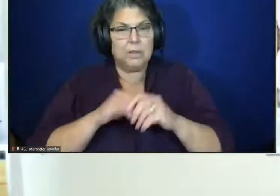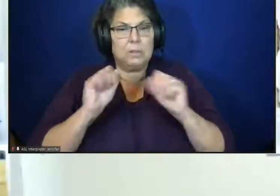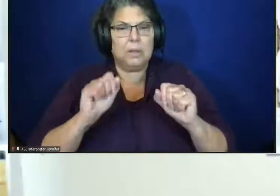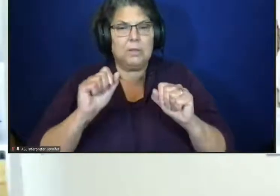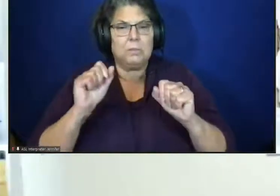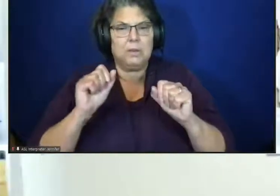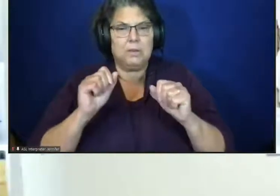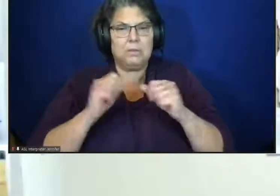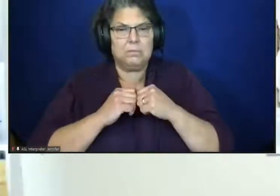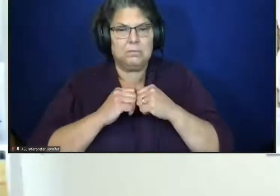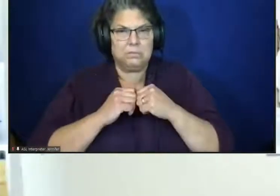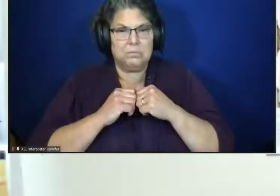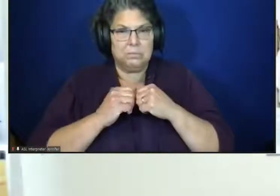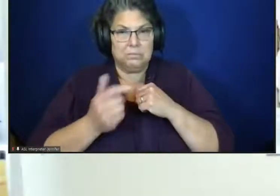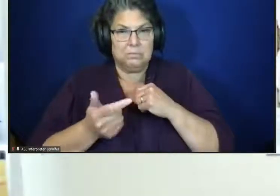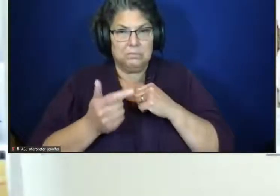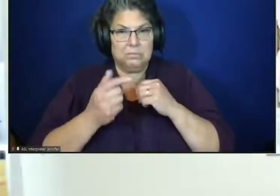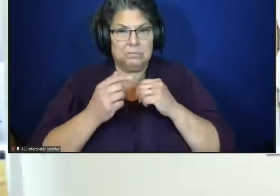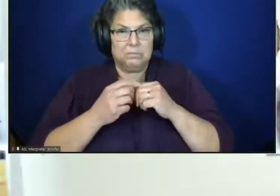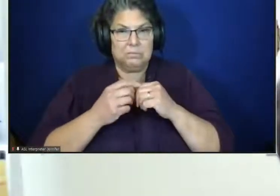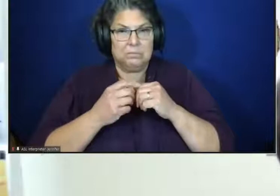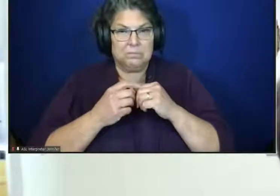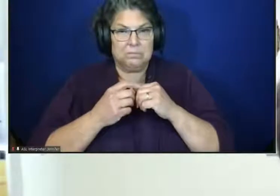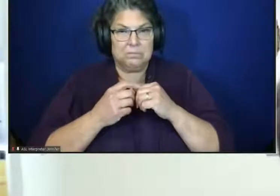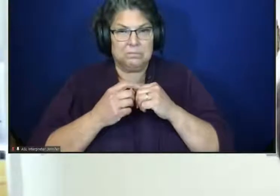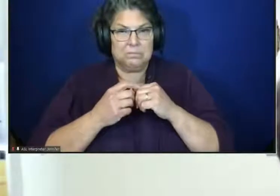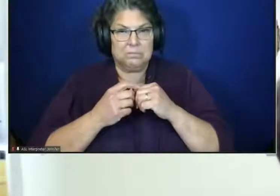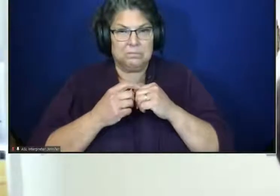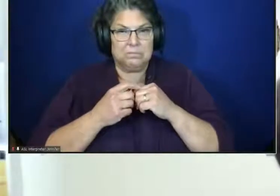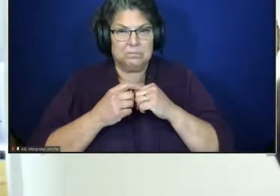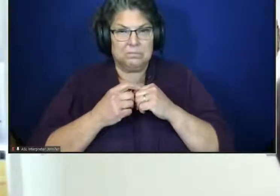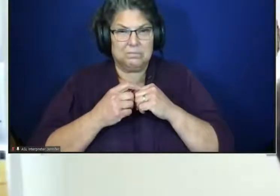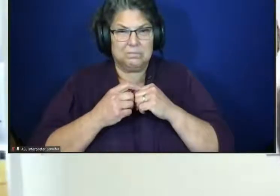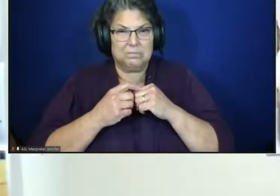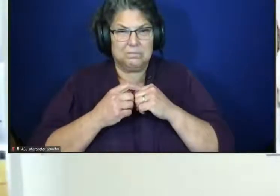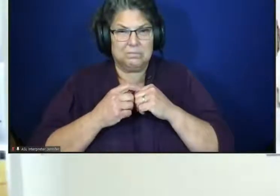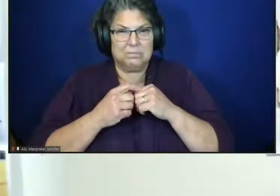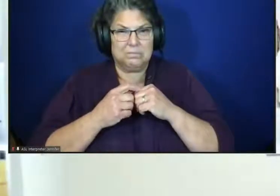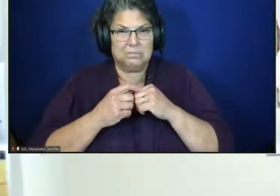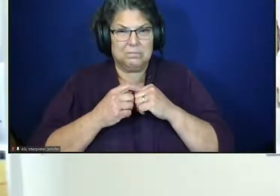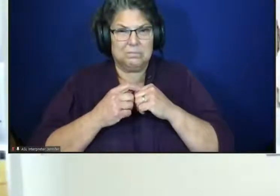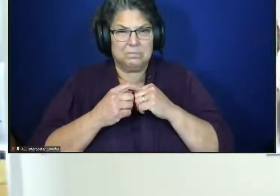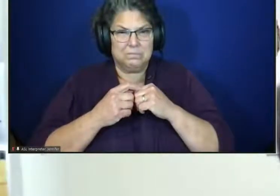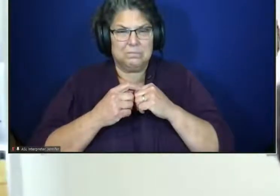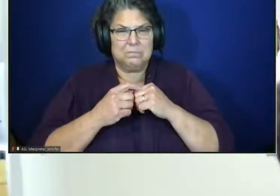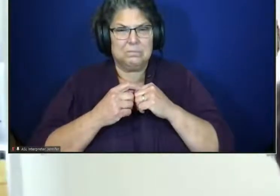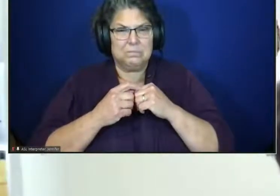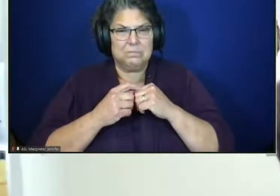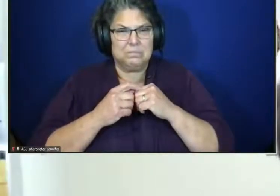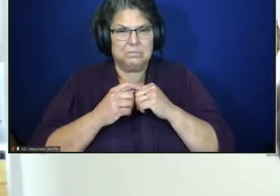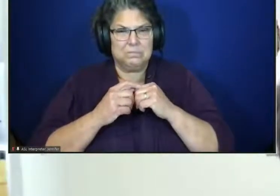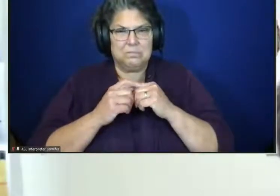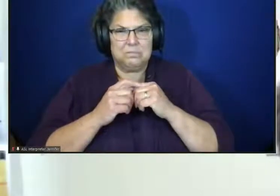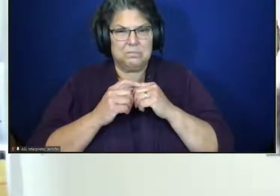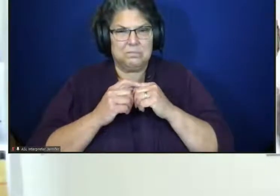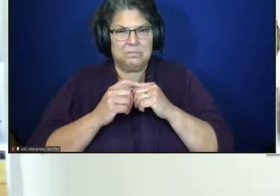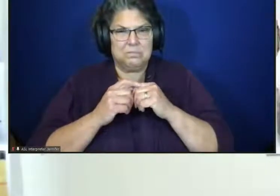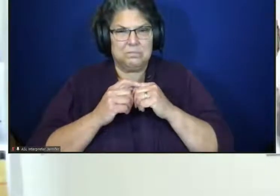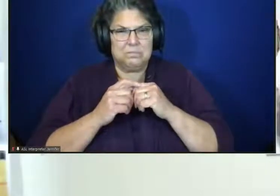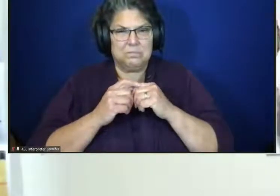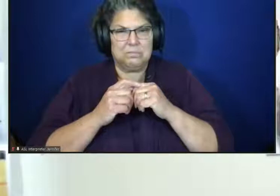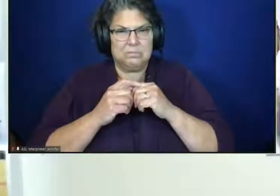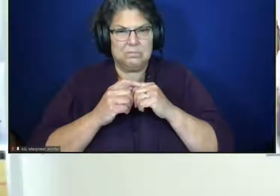the masks or reducing the mask mandate. But I have not felt the need to publish that at this point.